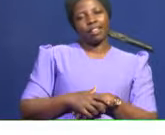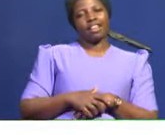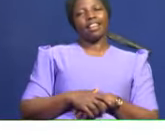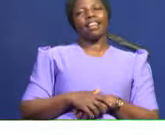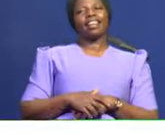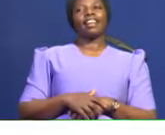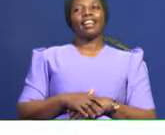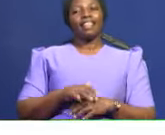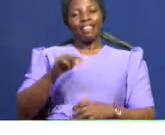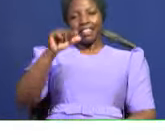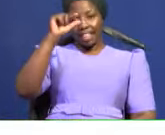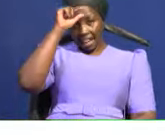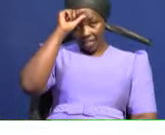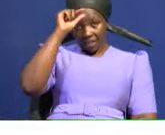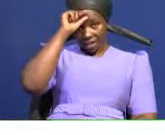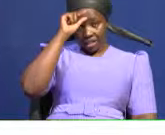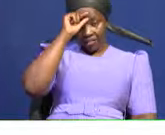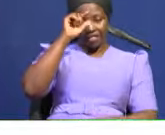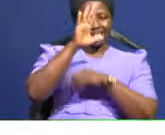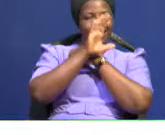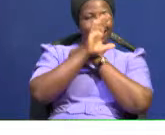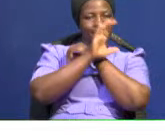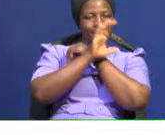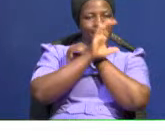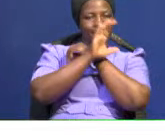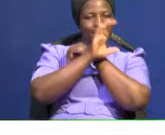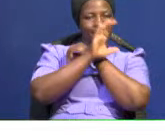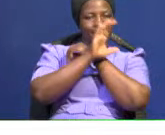government of the United Republic of Tanzania